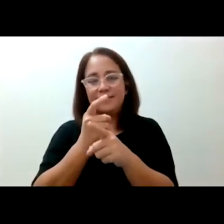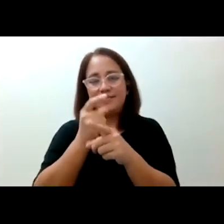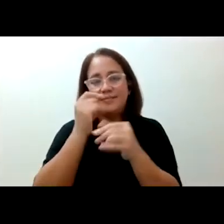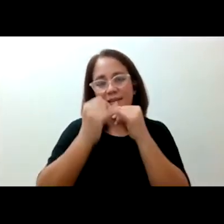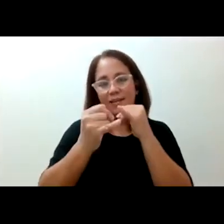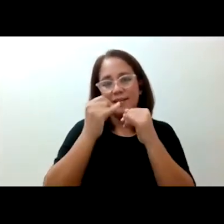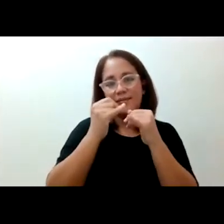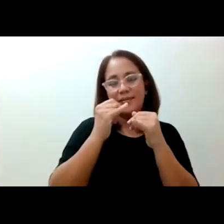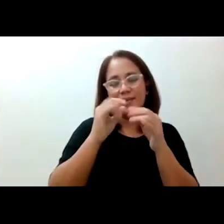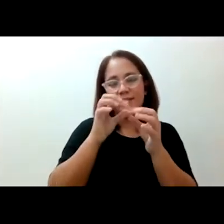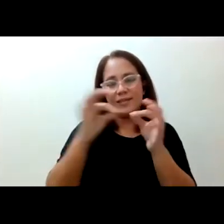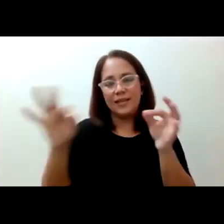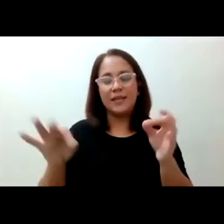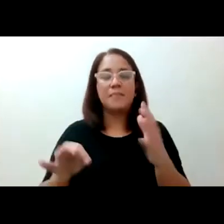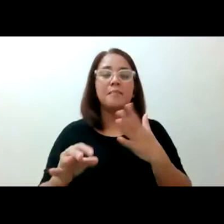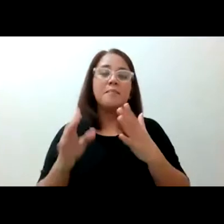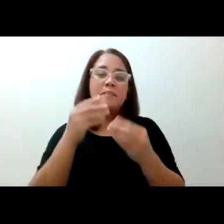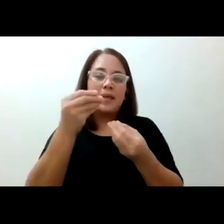Banana is like who?